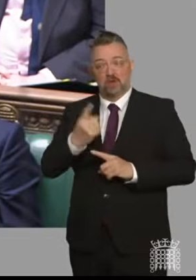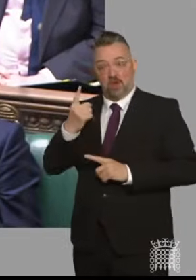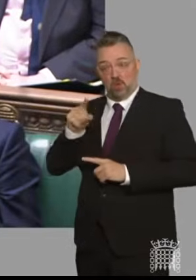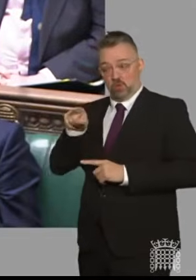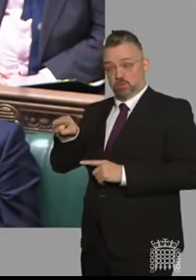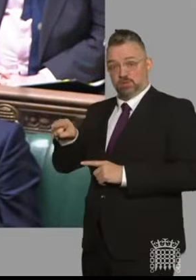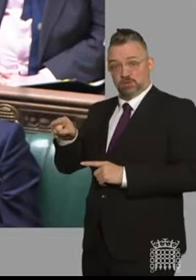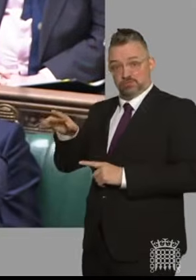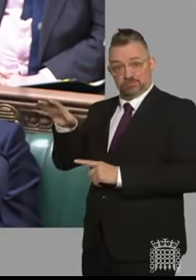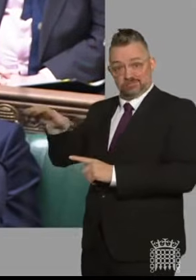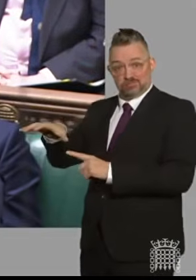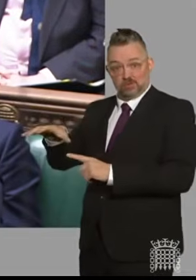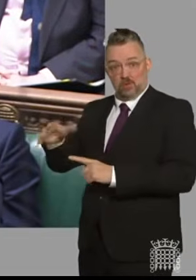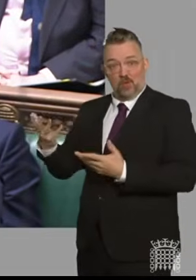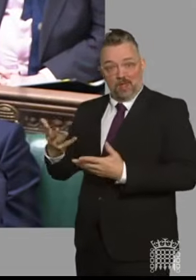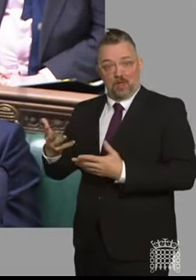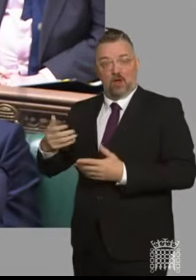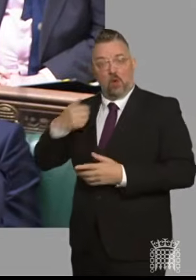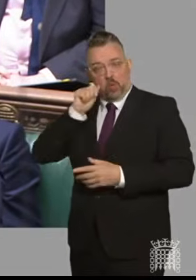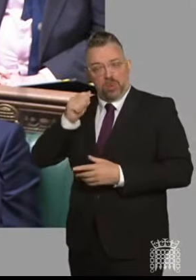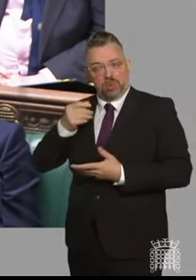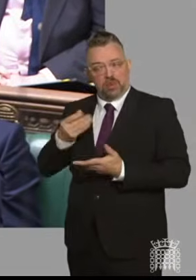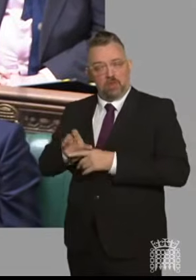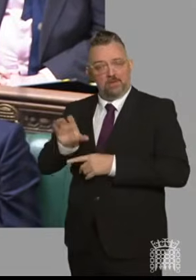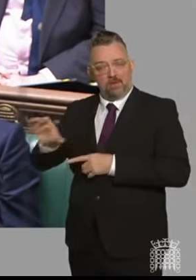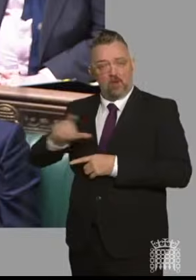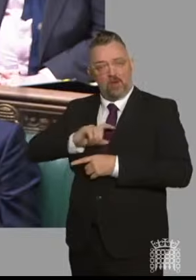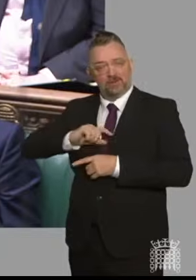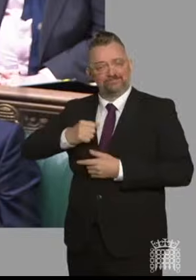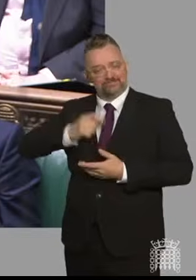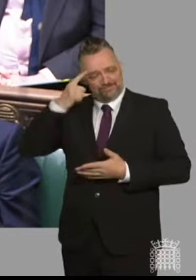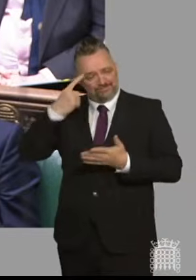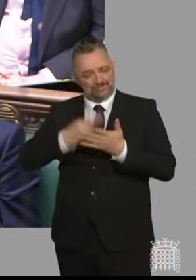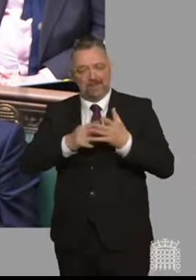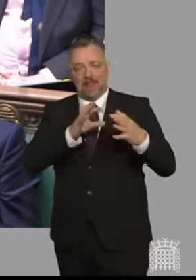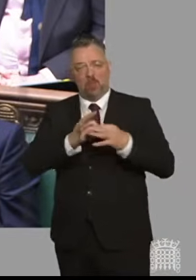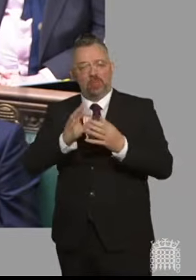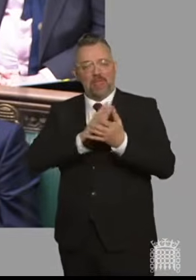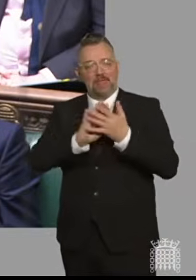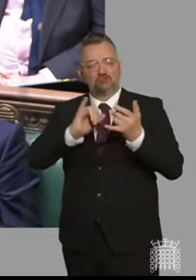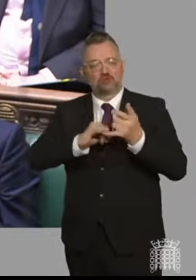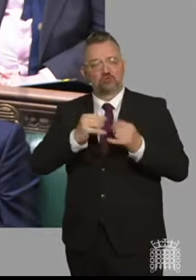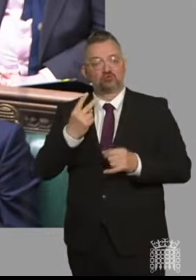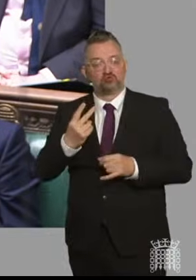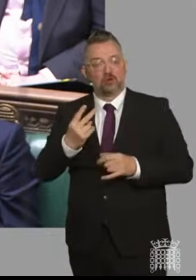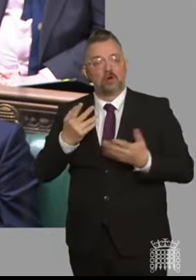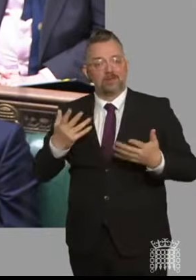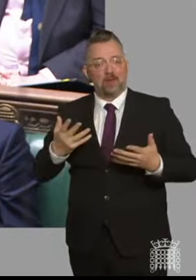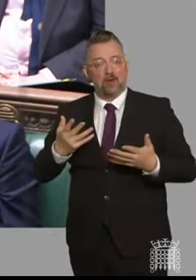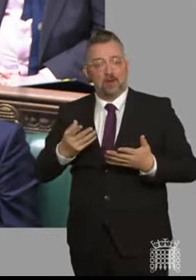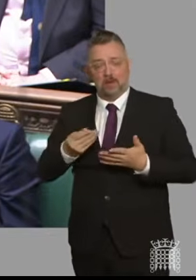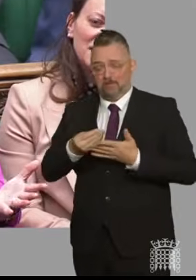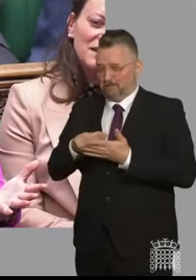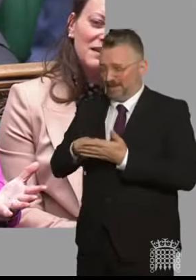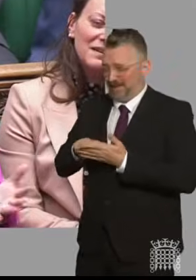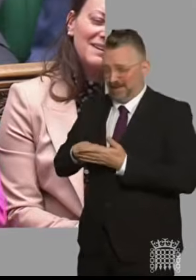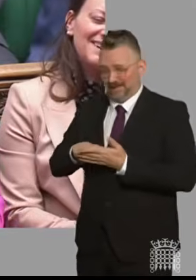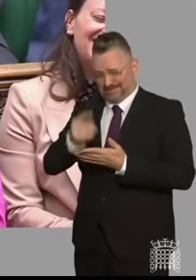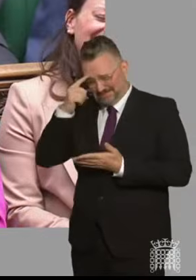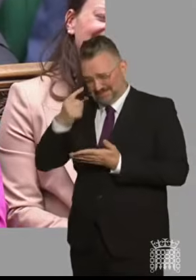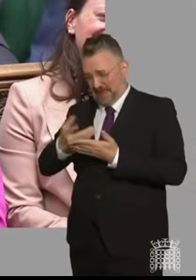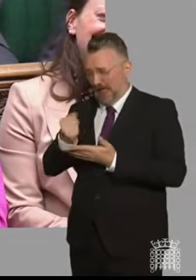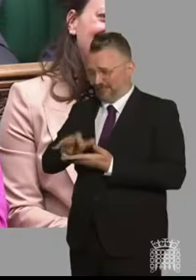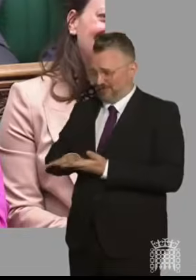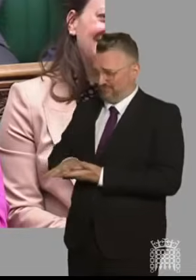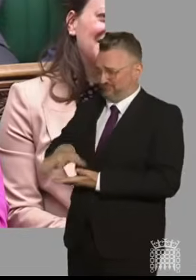on HS2. But it's because of that decision that we now have freed up billions of pounds of funding to invest in local transport across the country, and it will